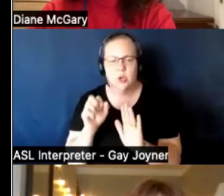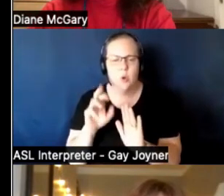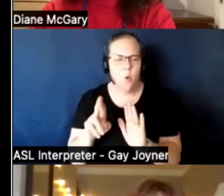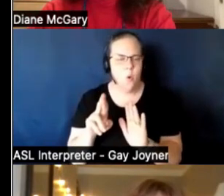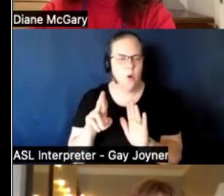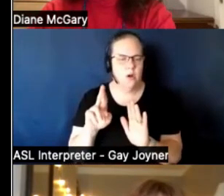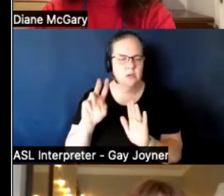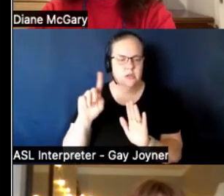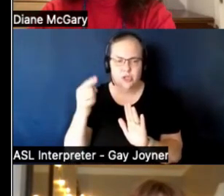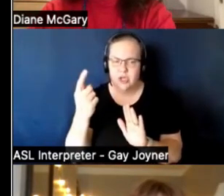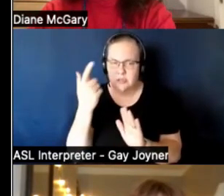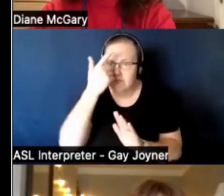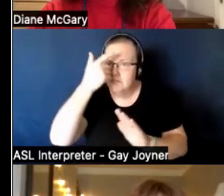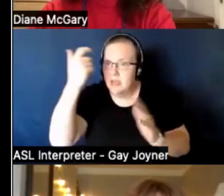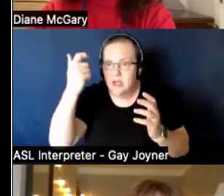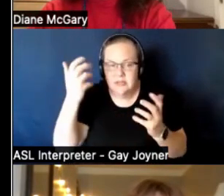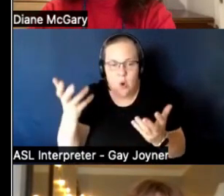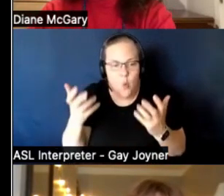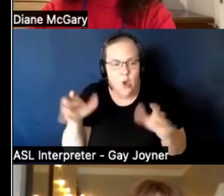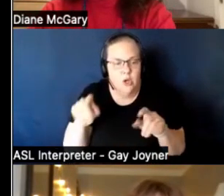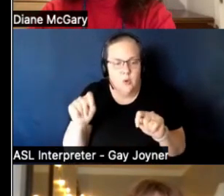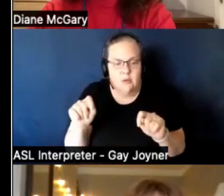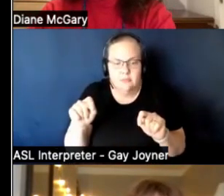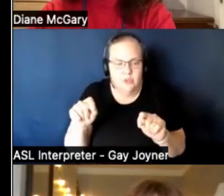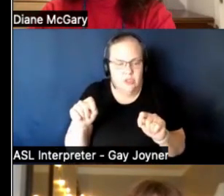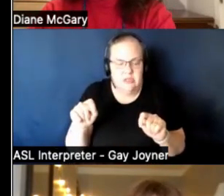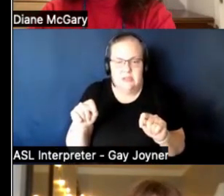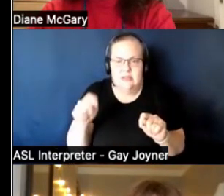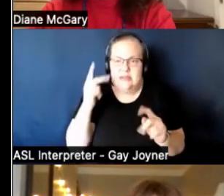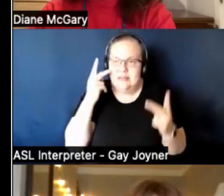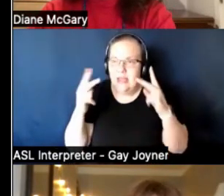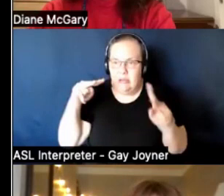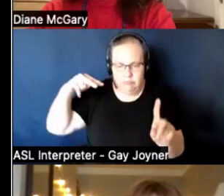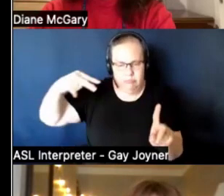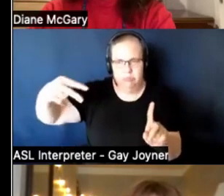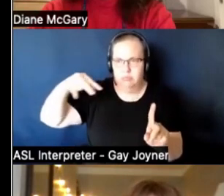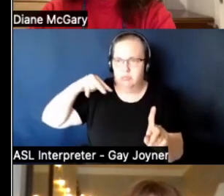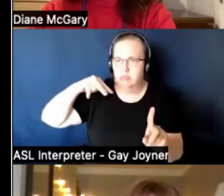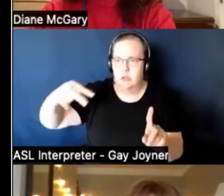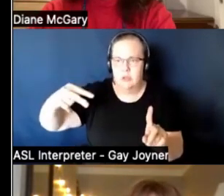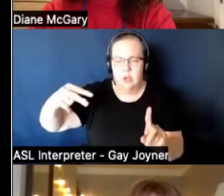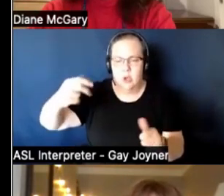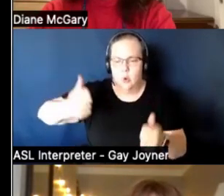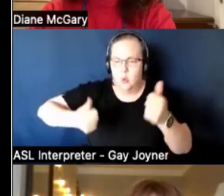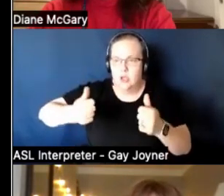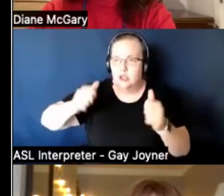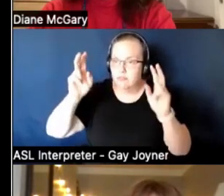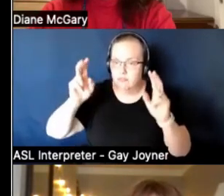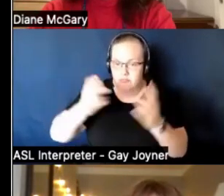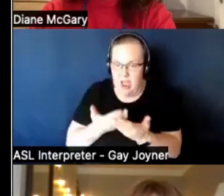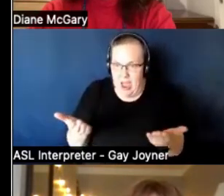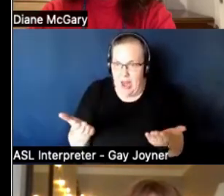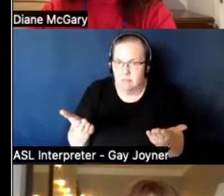just to do it because they feel like doing it, to see which vantage point they choose, what items they choose to